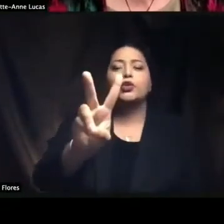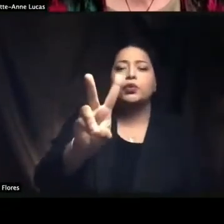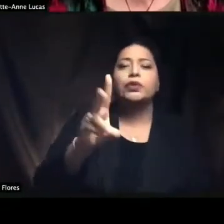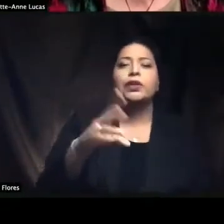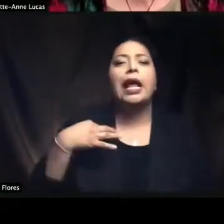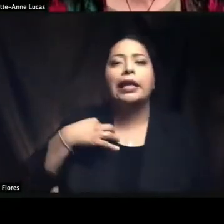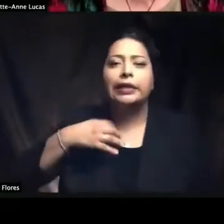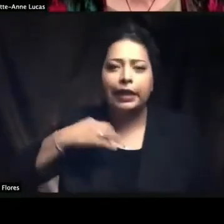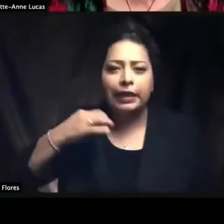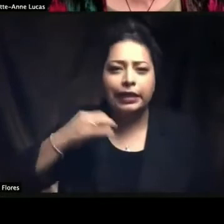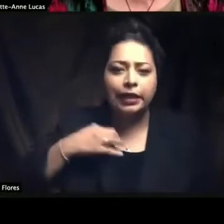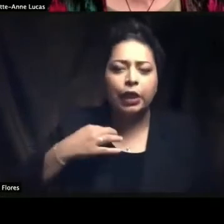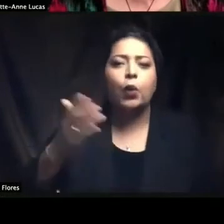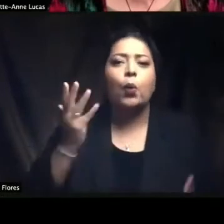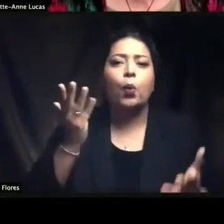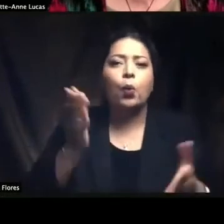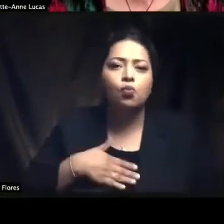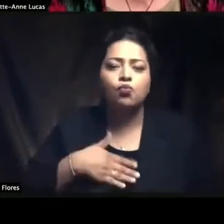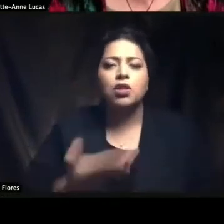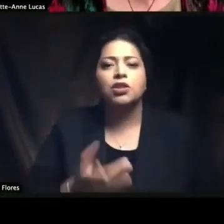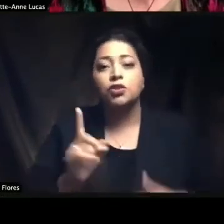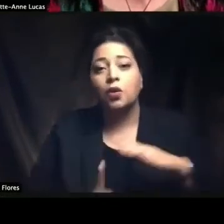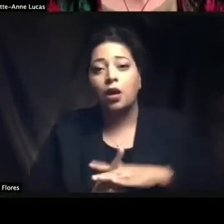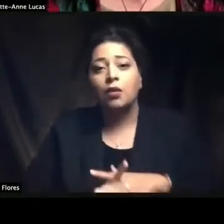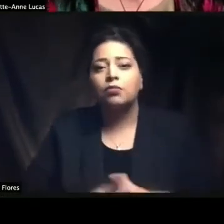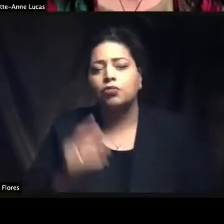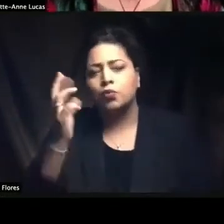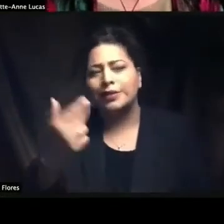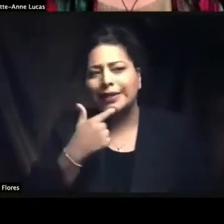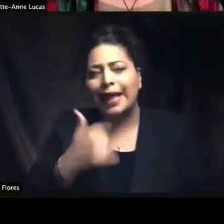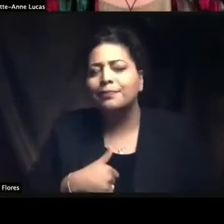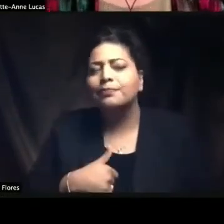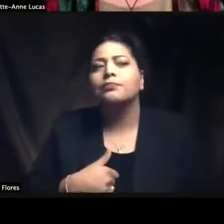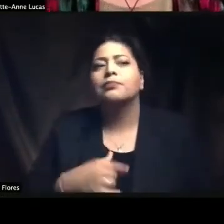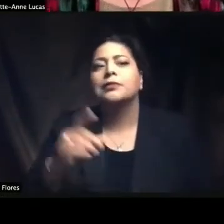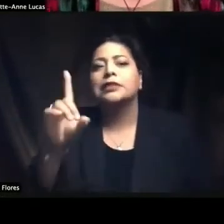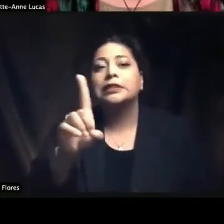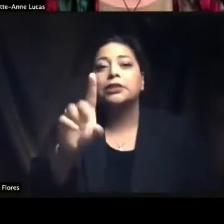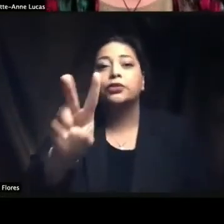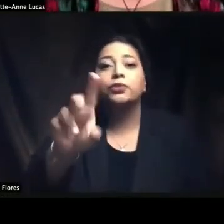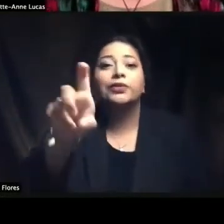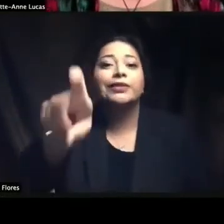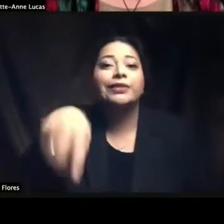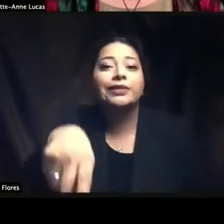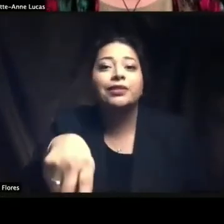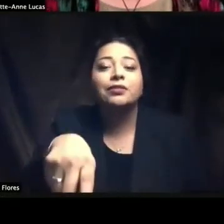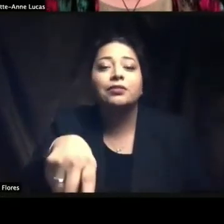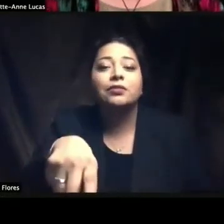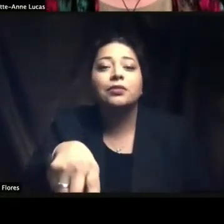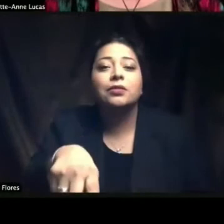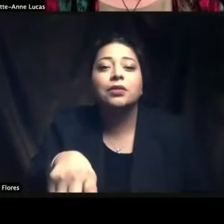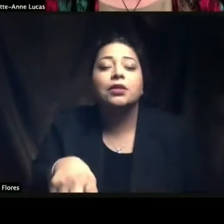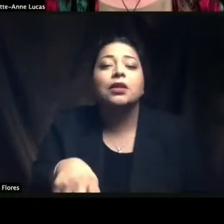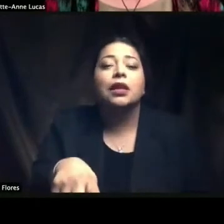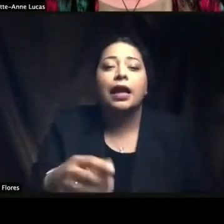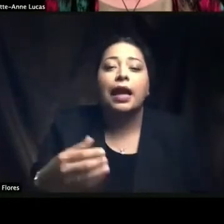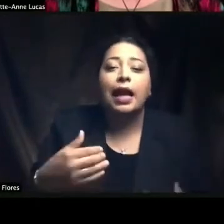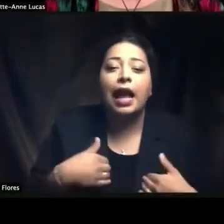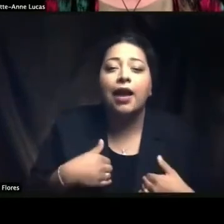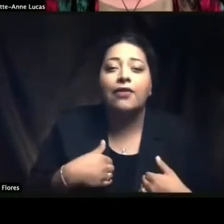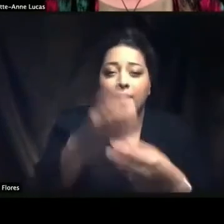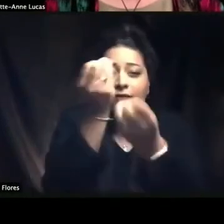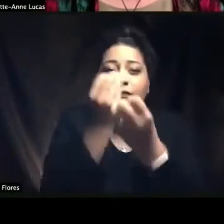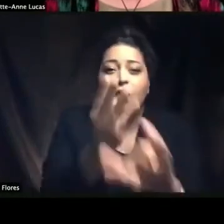on. Thank you. And the reason why I say that is this. District 2 needs to be informed. They need to have the